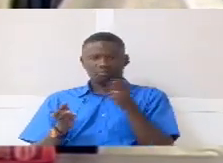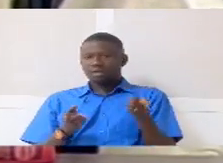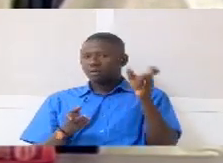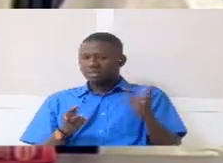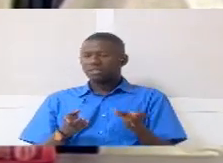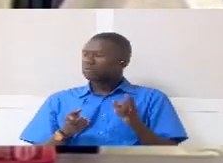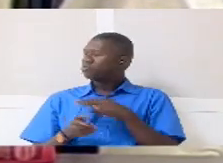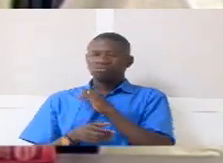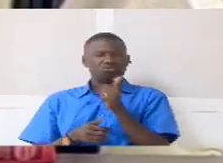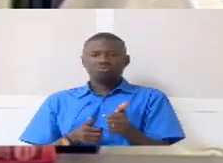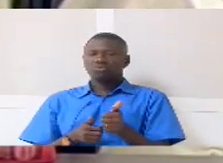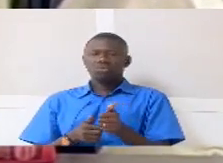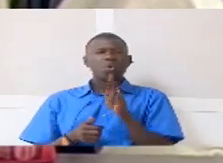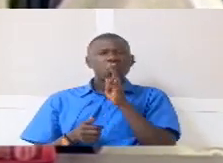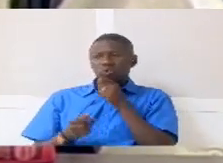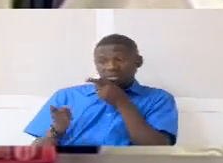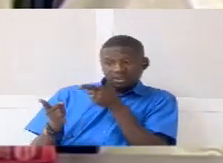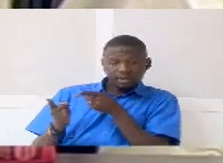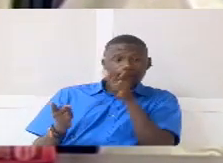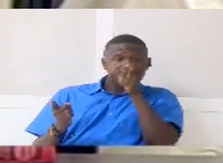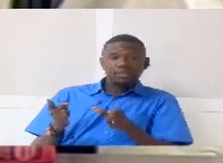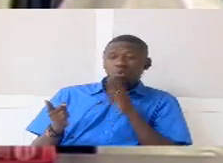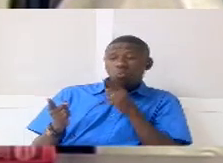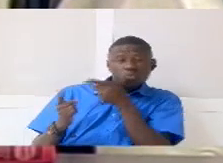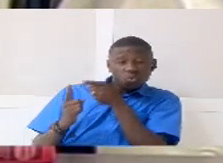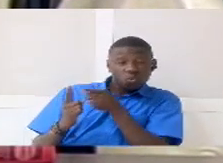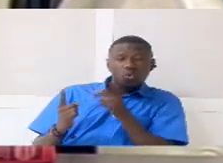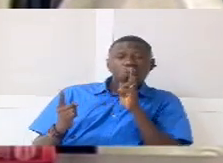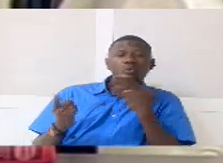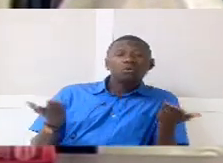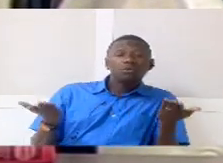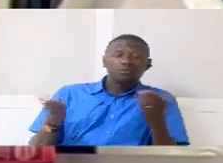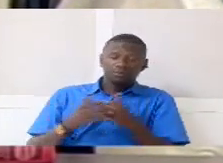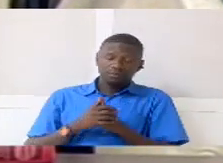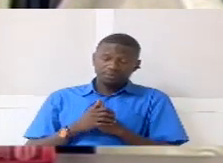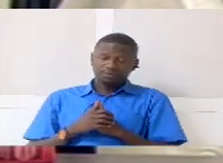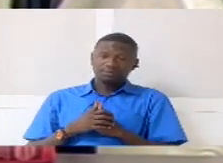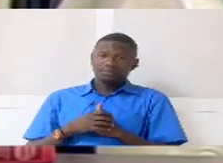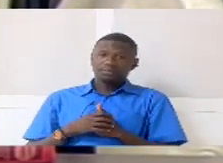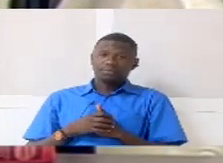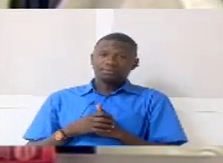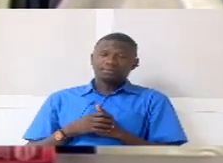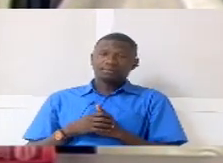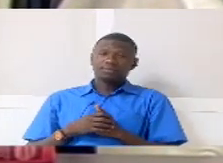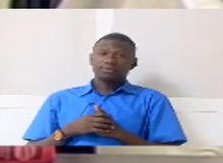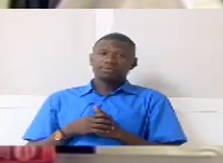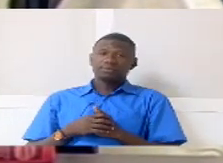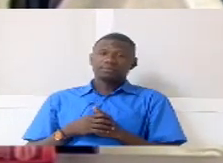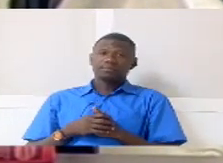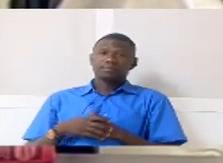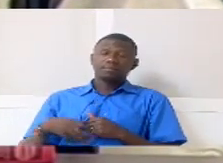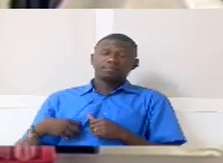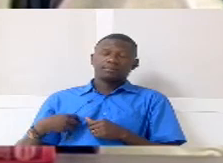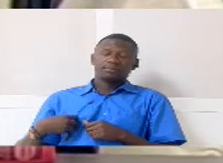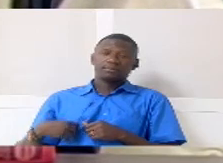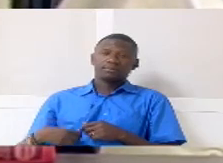mari ay kolu je nyame lafta hanfo ya foko inata mari samba ya samba nyadile muneke fo ya samba akonyi